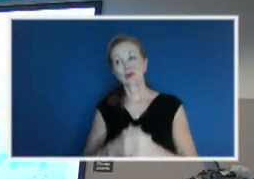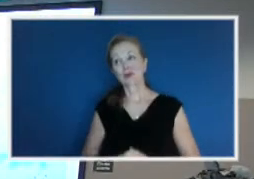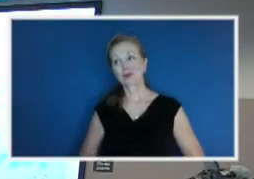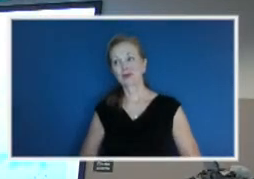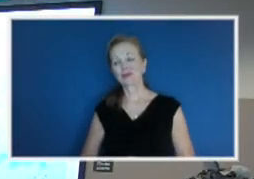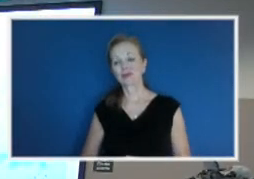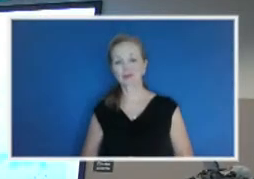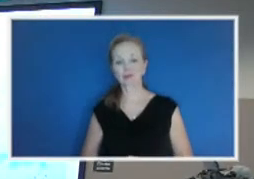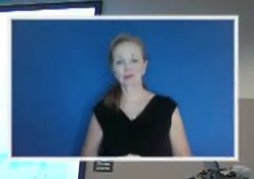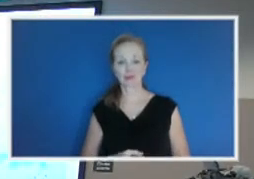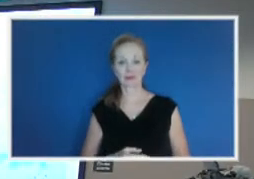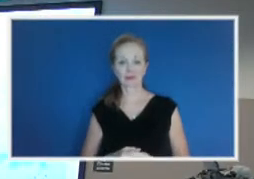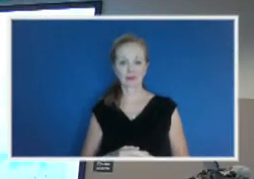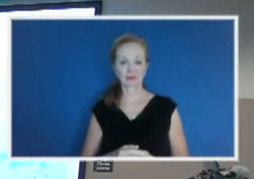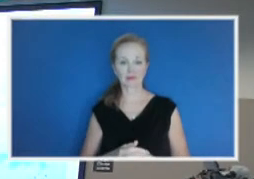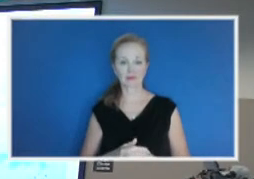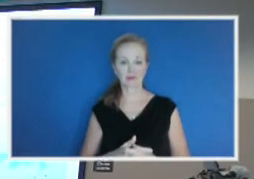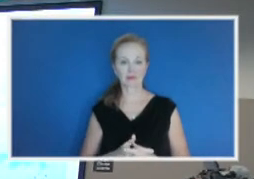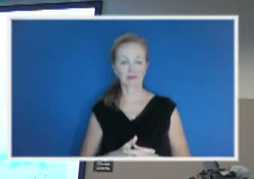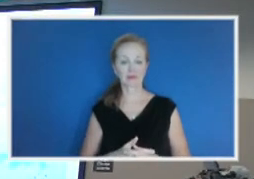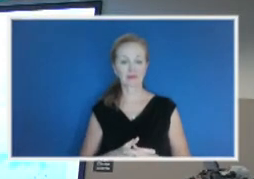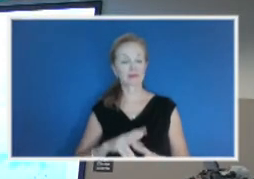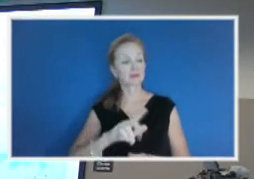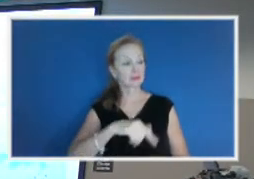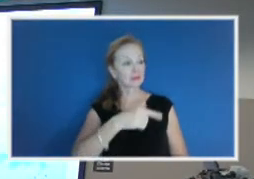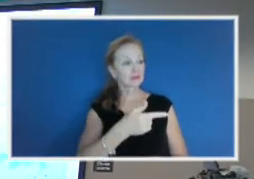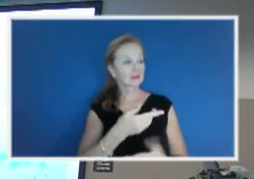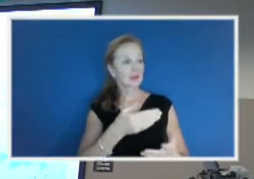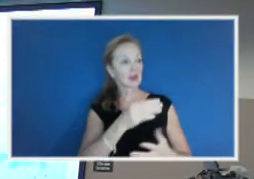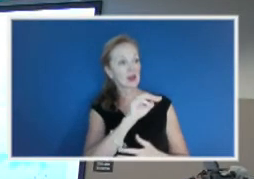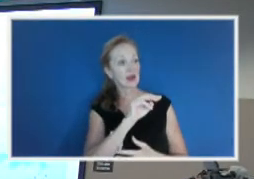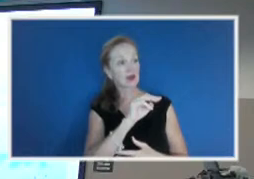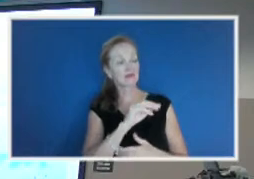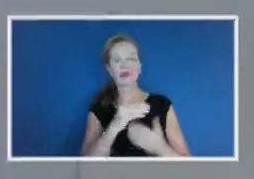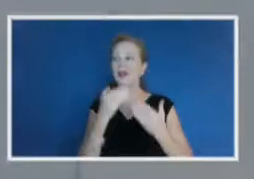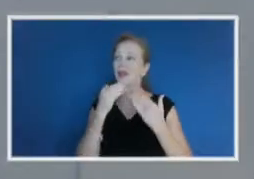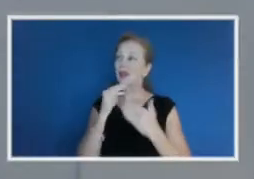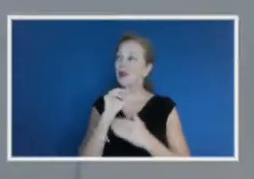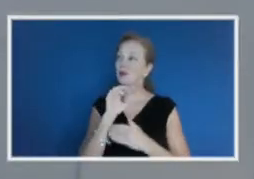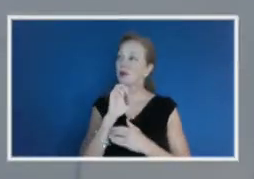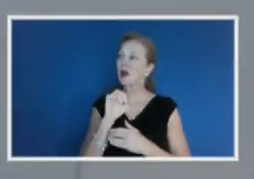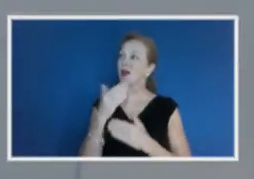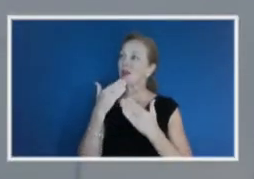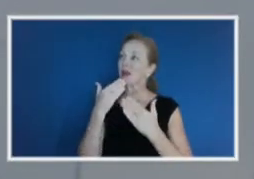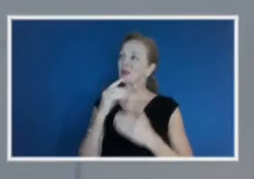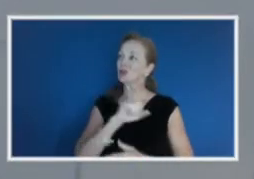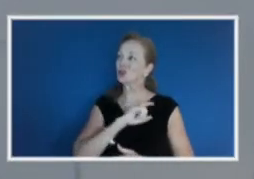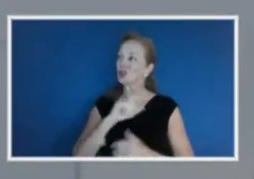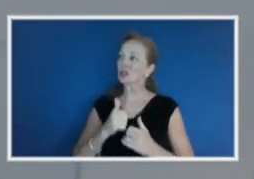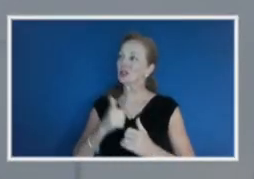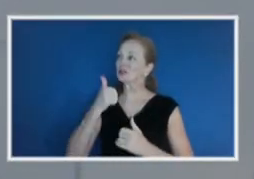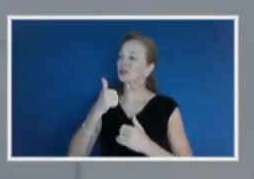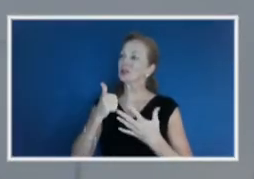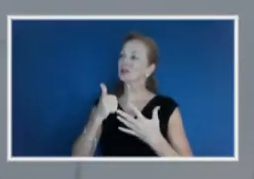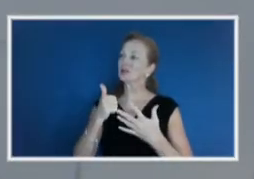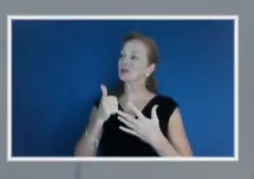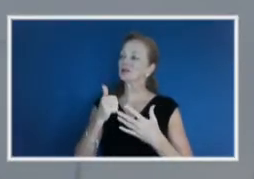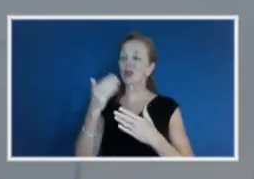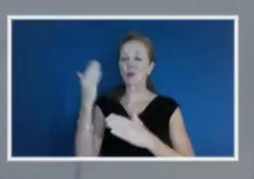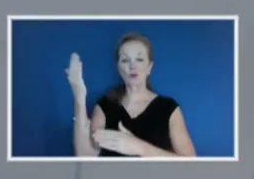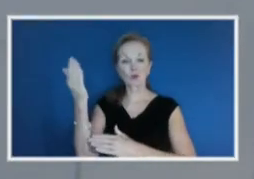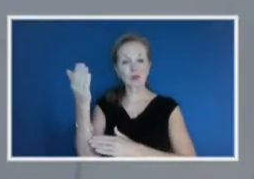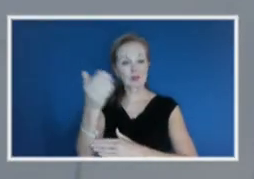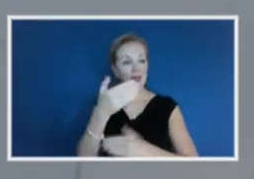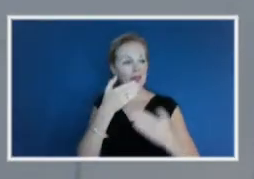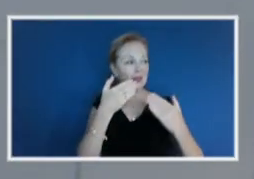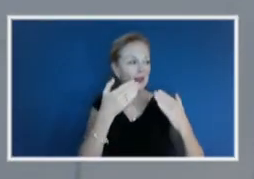Mr. Graham, wrap it up for us. Thank you, Madam Mayor. And thank you, Chief Jennings and Federico for the presentation. I got two